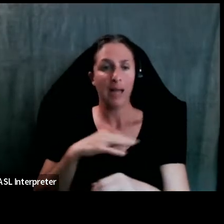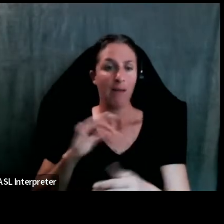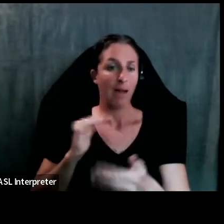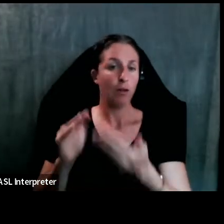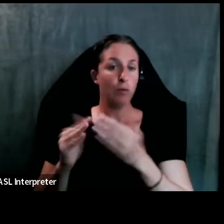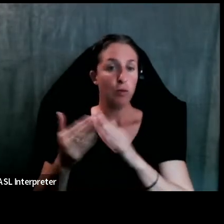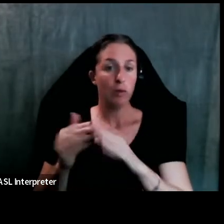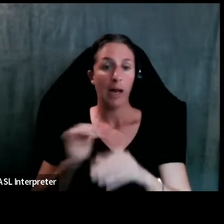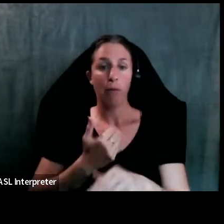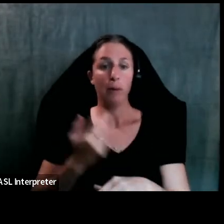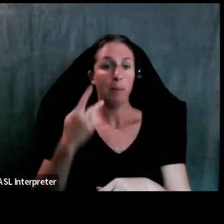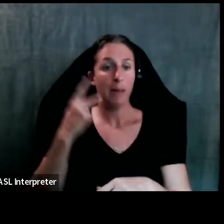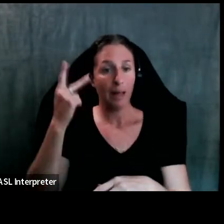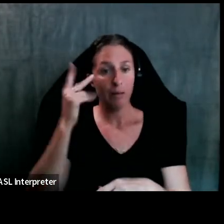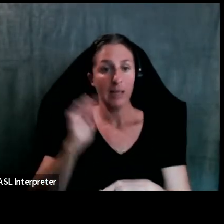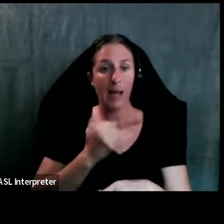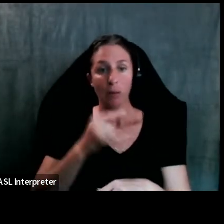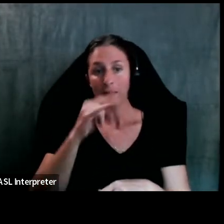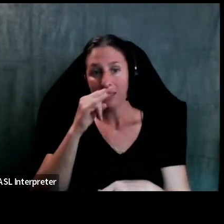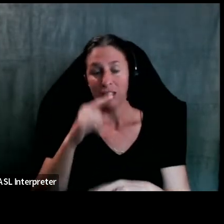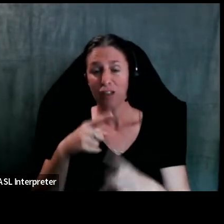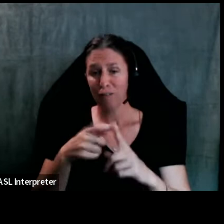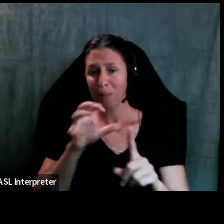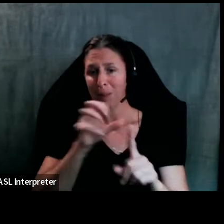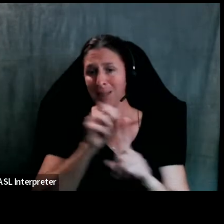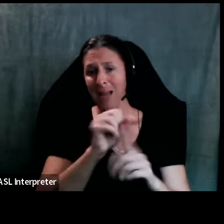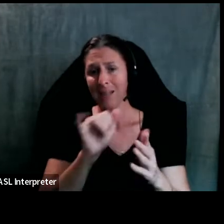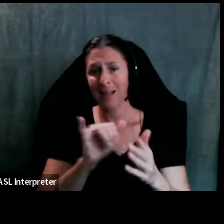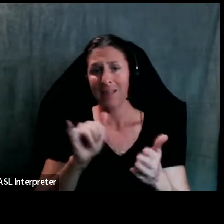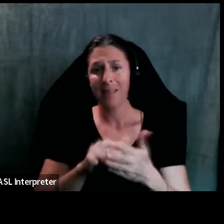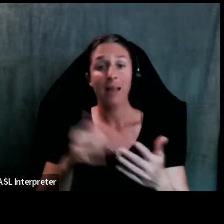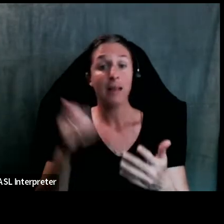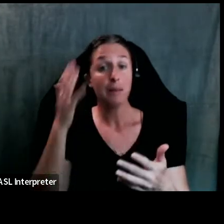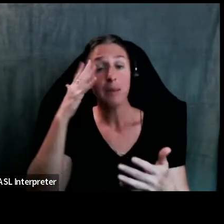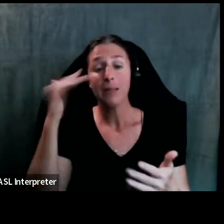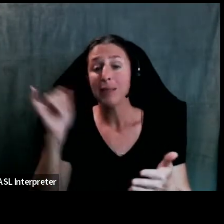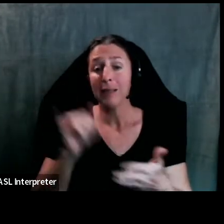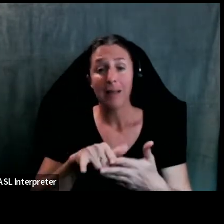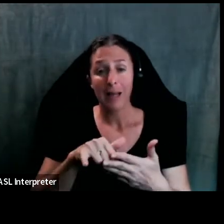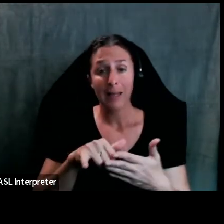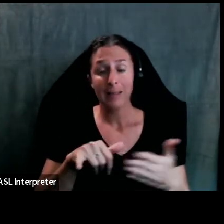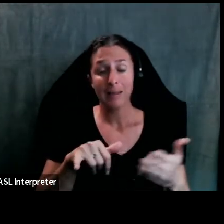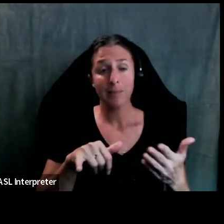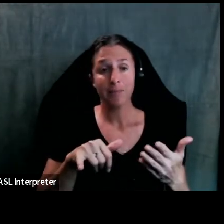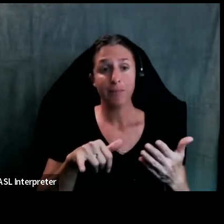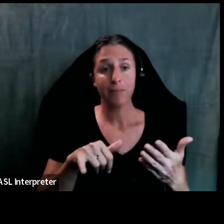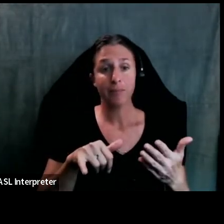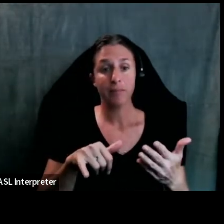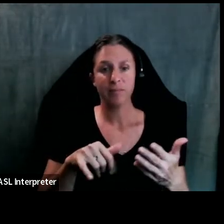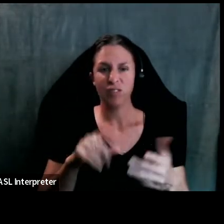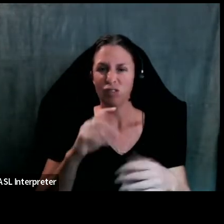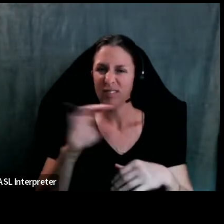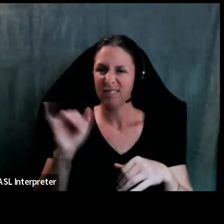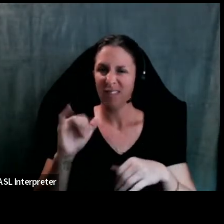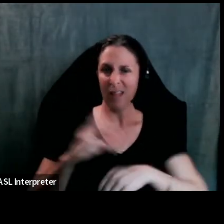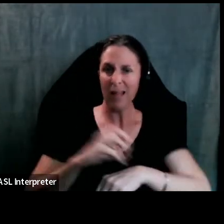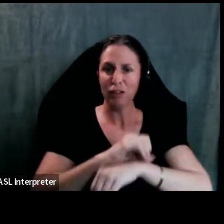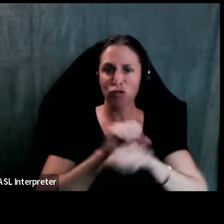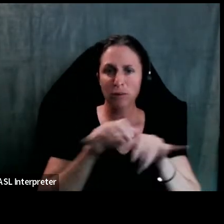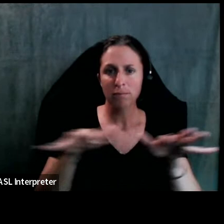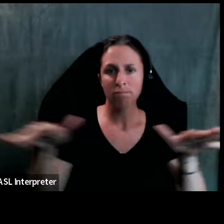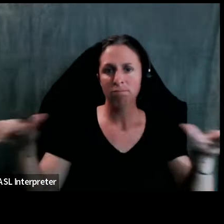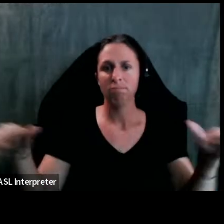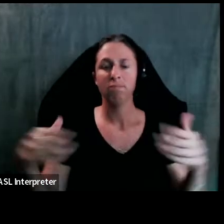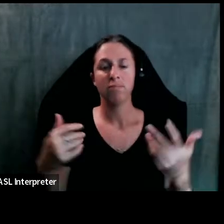kids from attacks like that? Because that is cancerous, and it